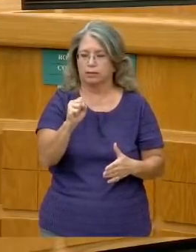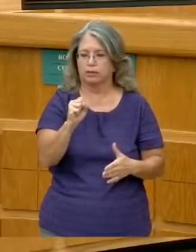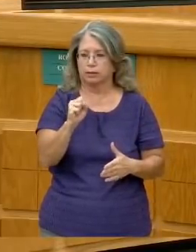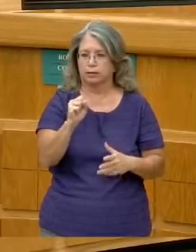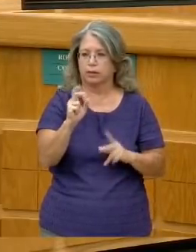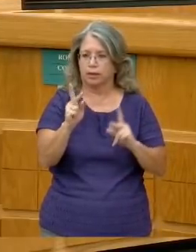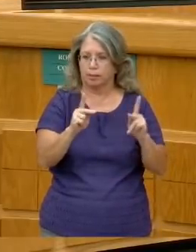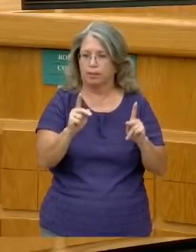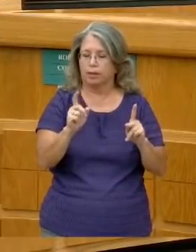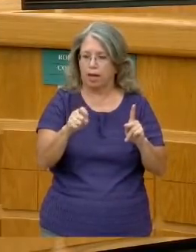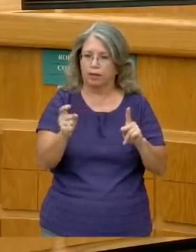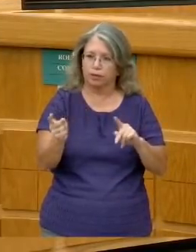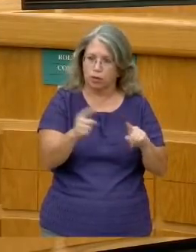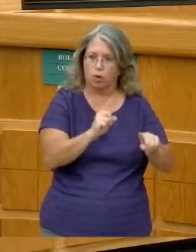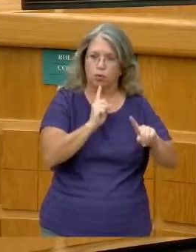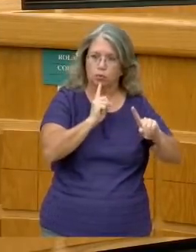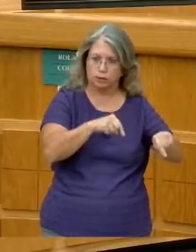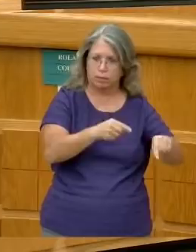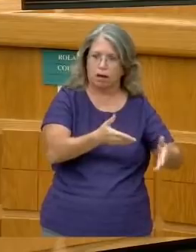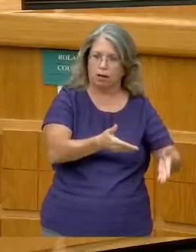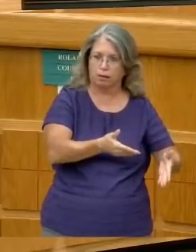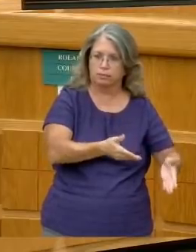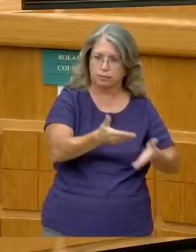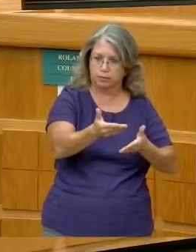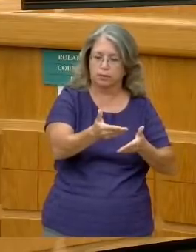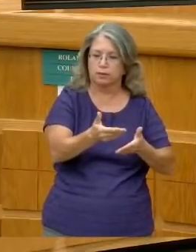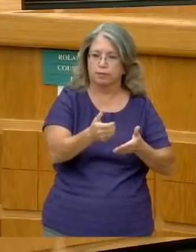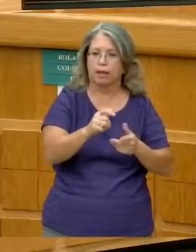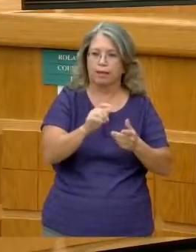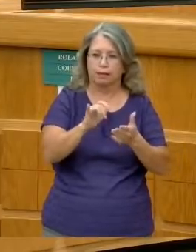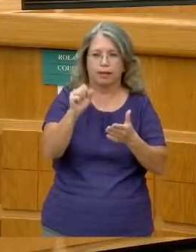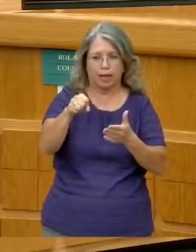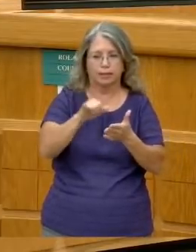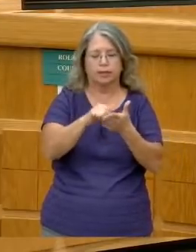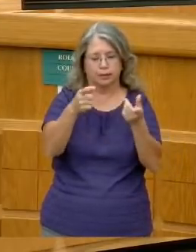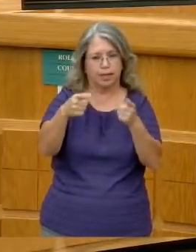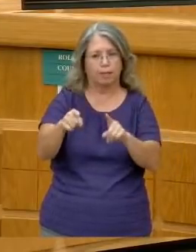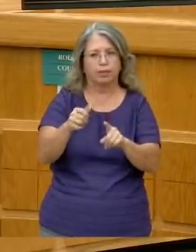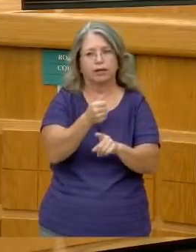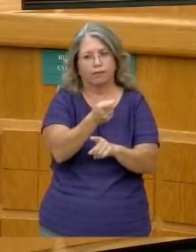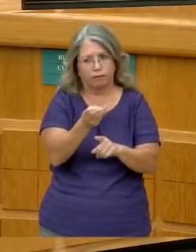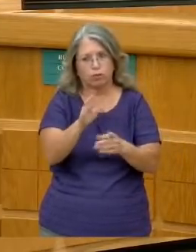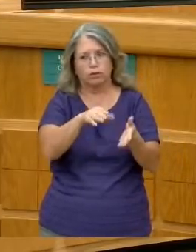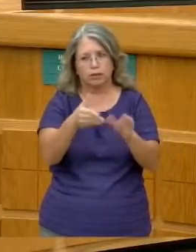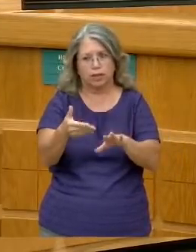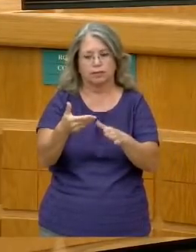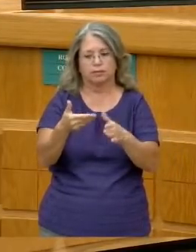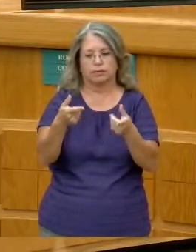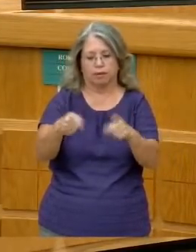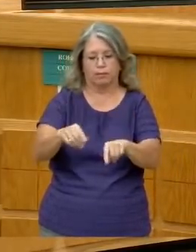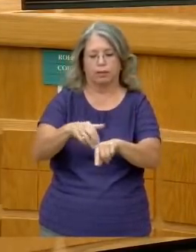respond more directly to that, but that is happening. There's several deaths that have taken place at home. And